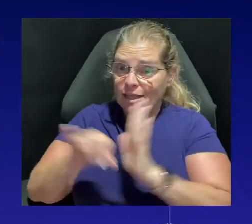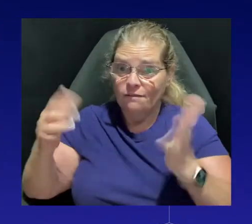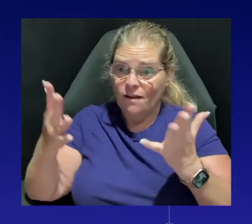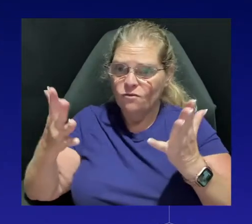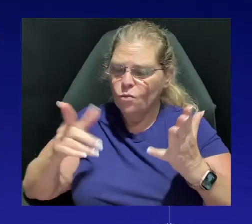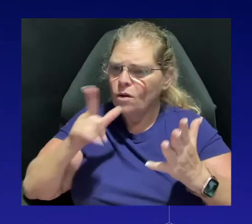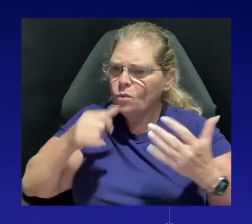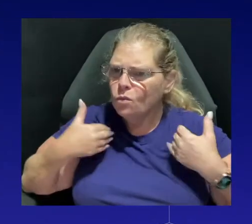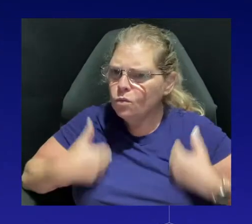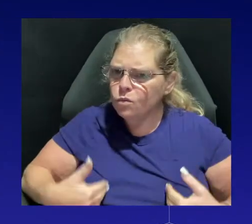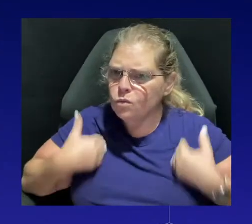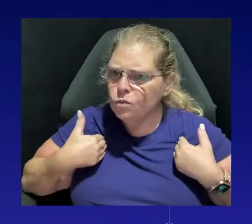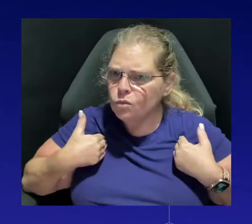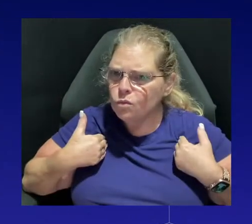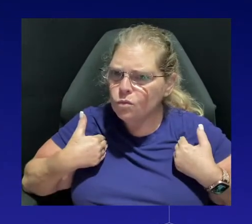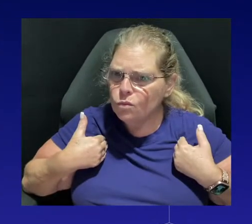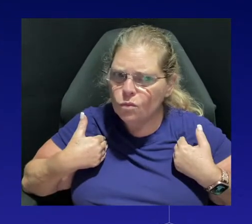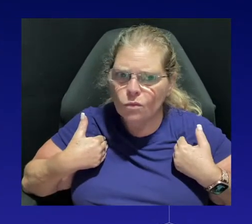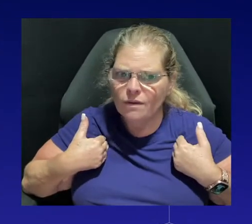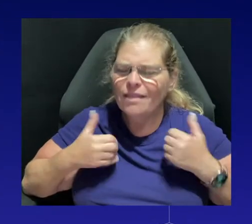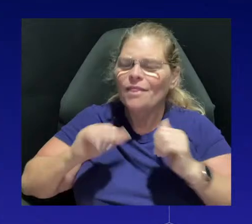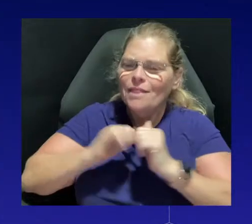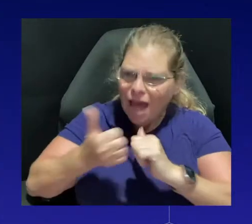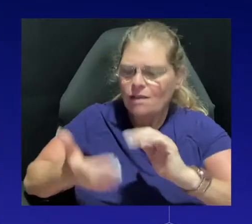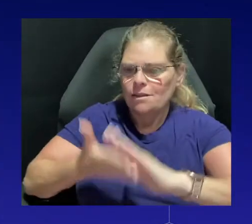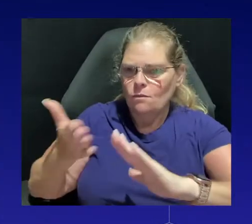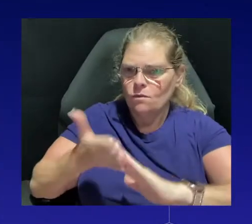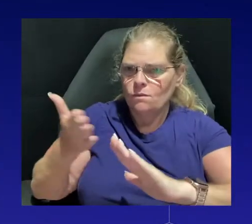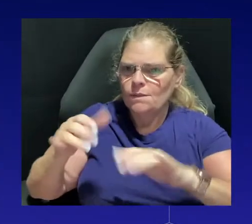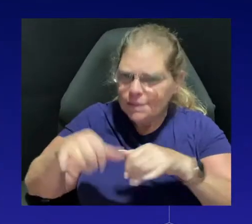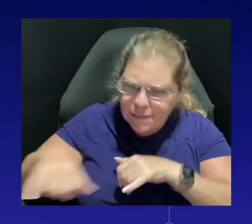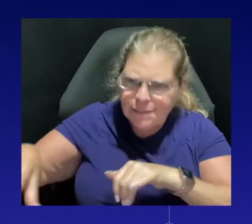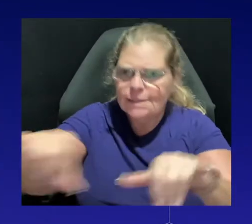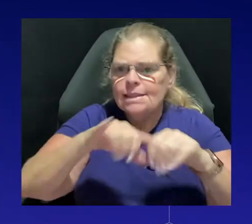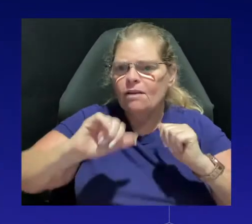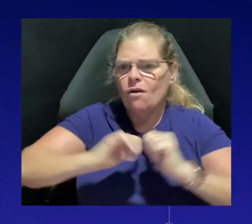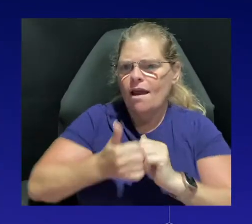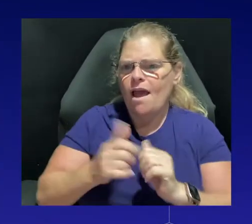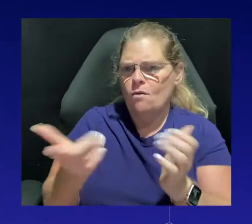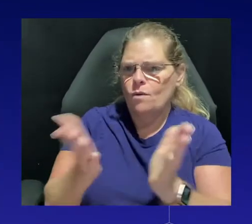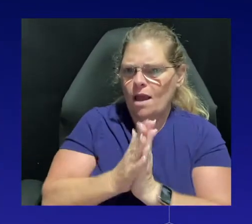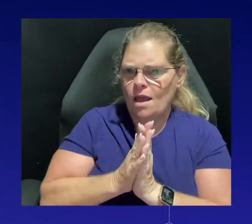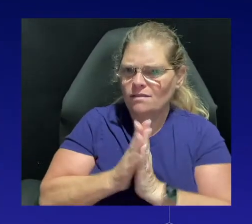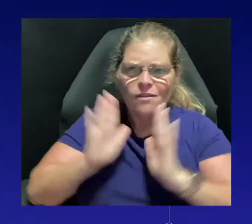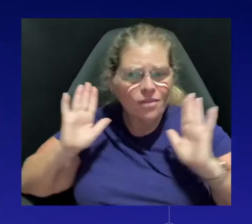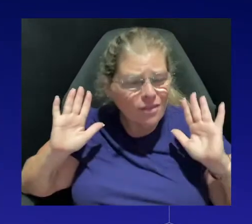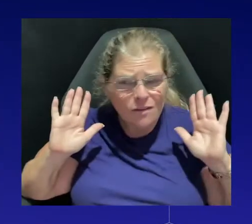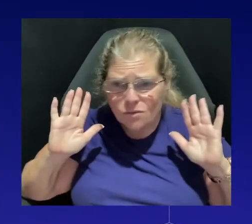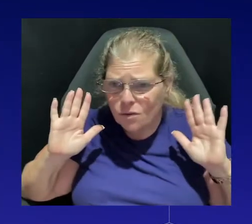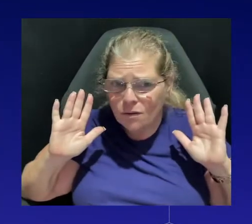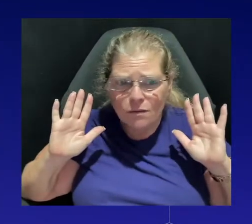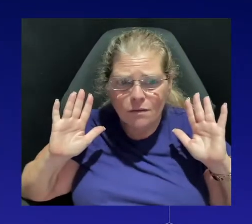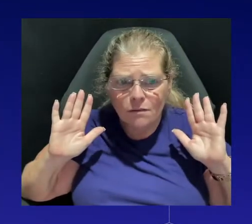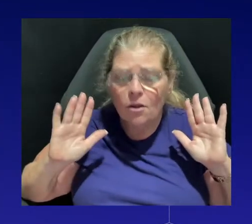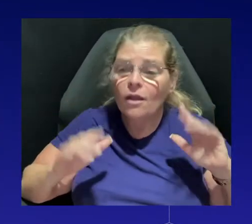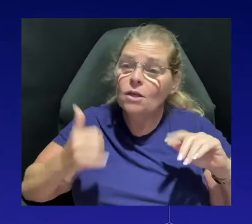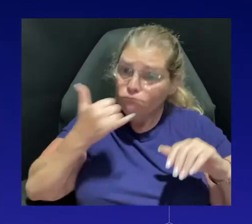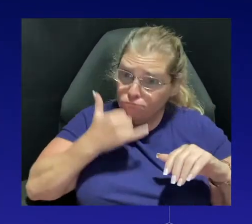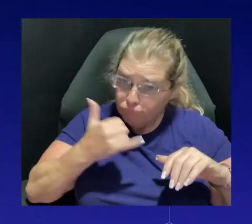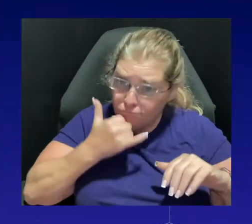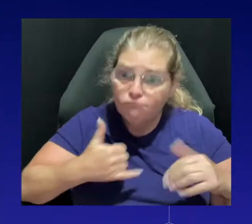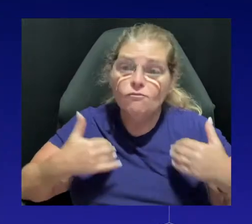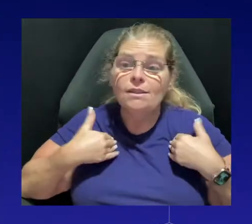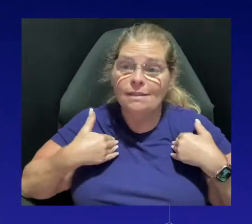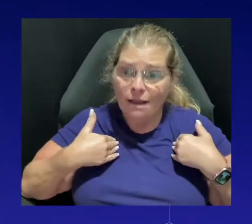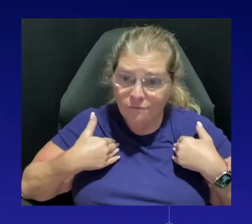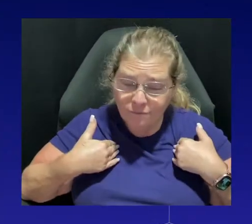how we should operationalize it and standardize the way we ask it. There are errors, primarily actually in